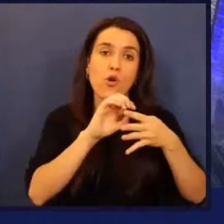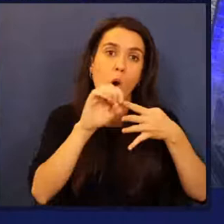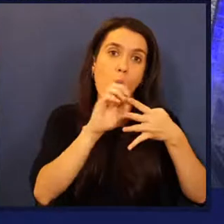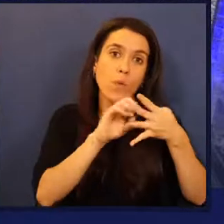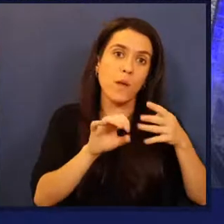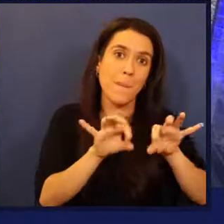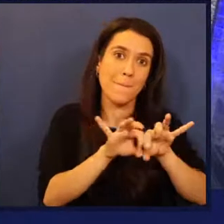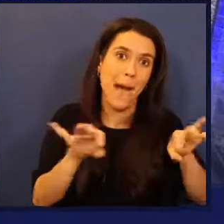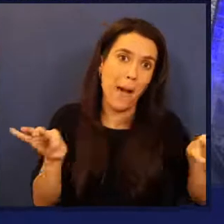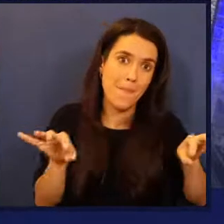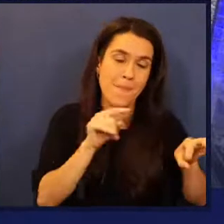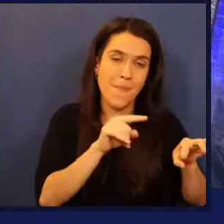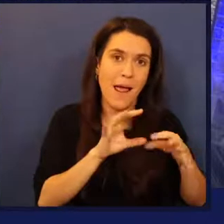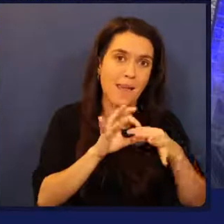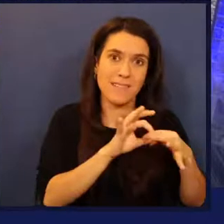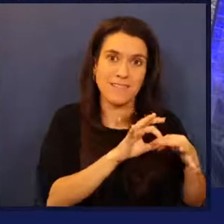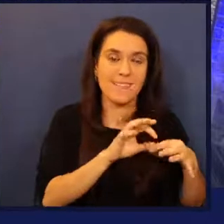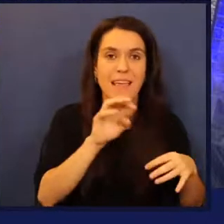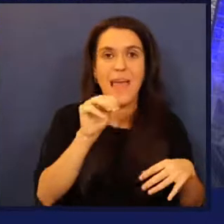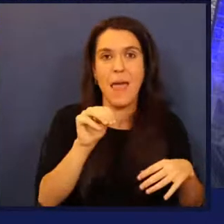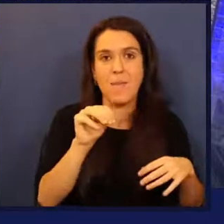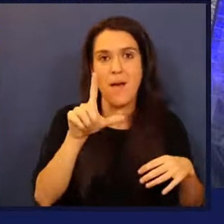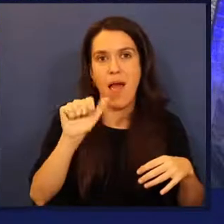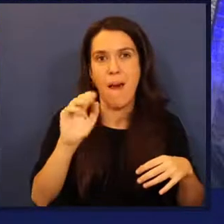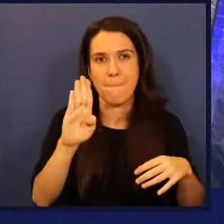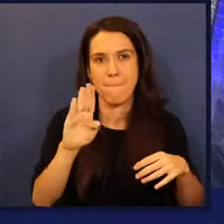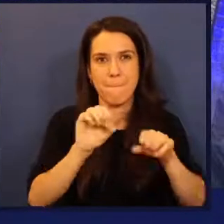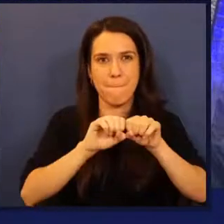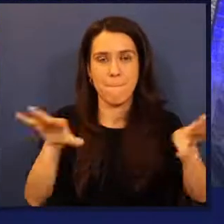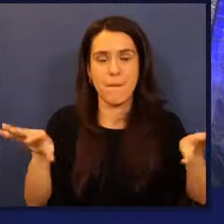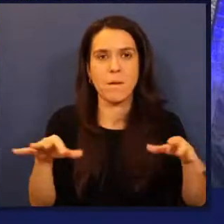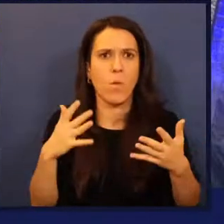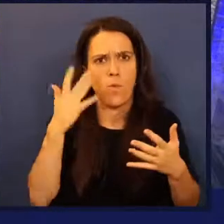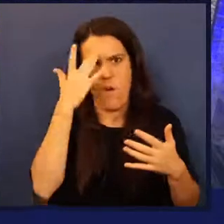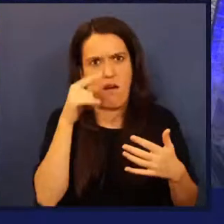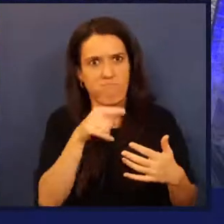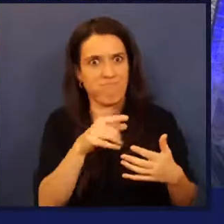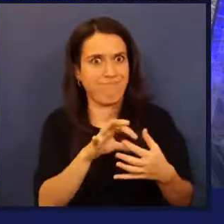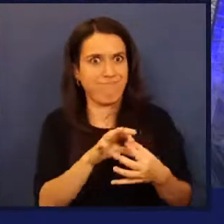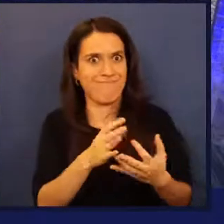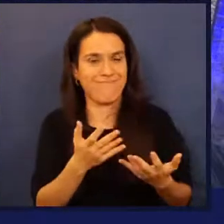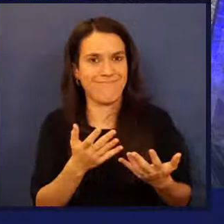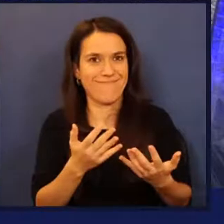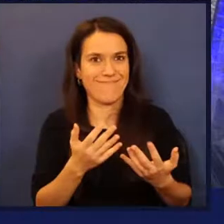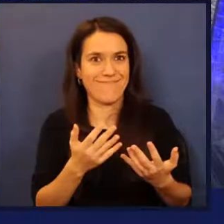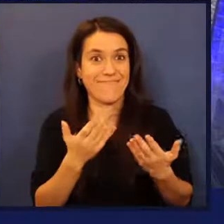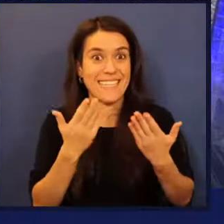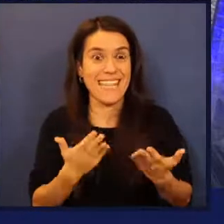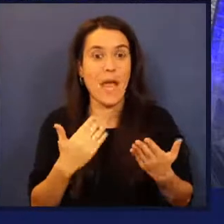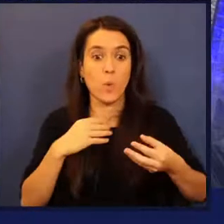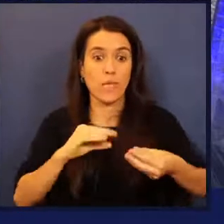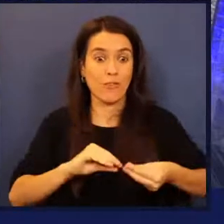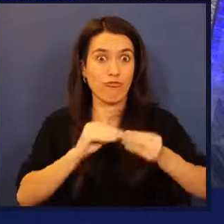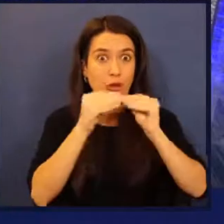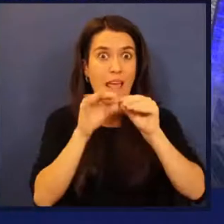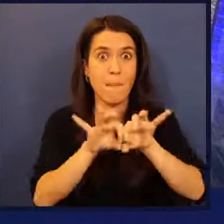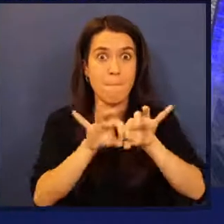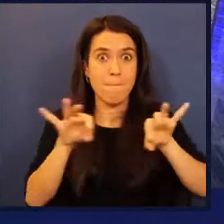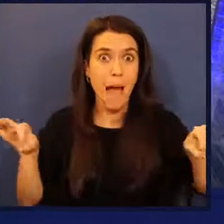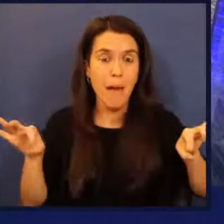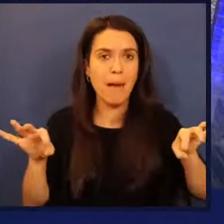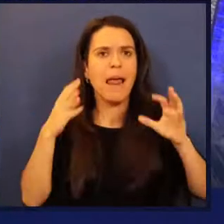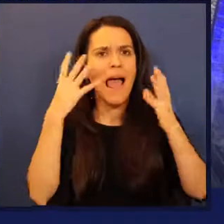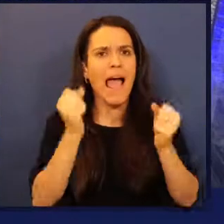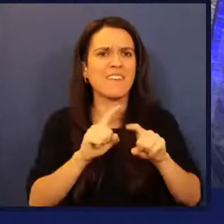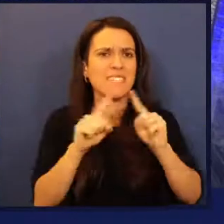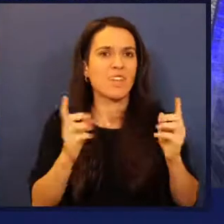which we're now seeing in MLOps, but like, why wouldn't we do that? And that now, if we create a pipeline, we have different